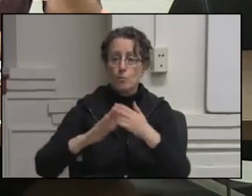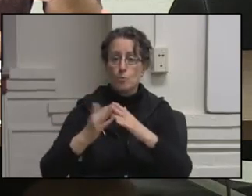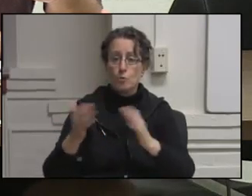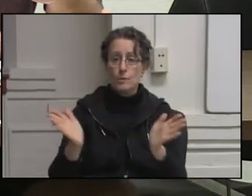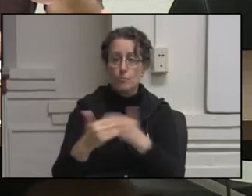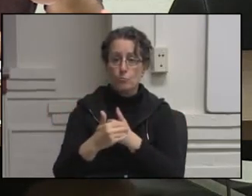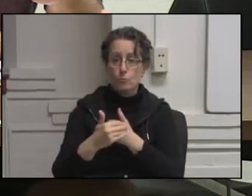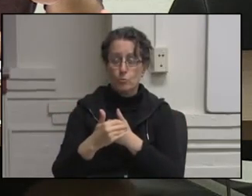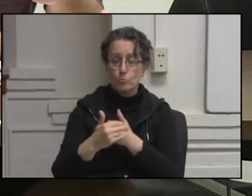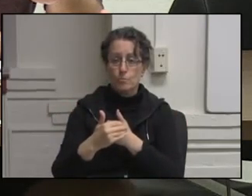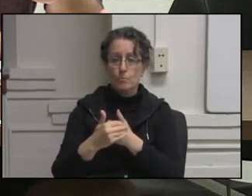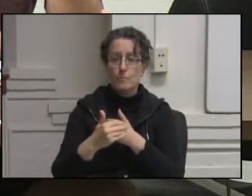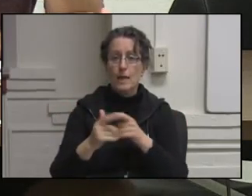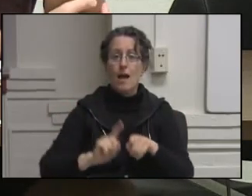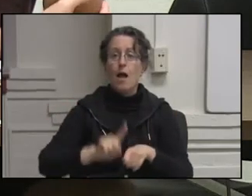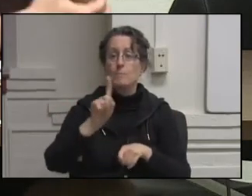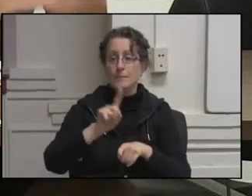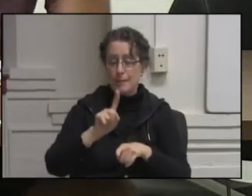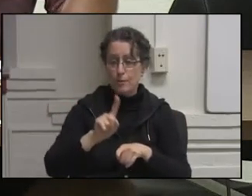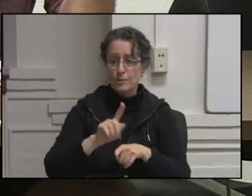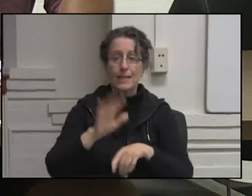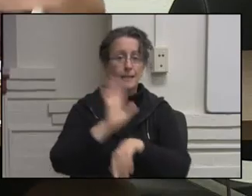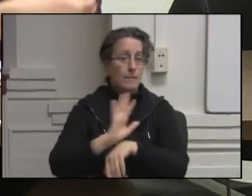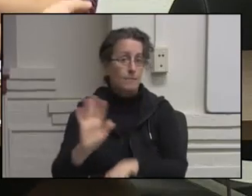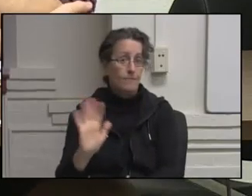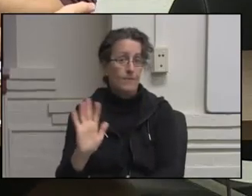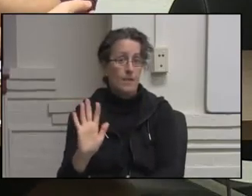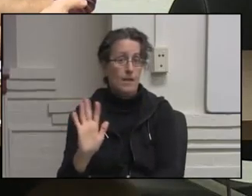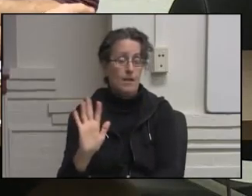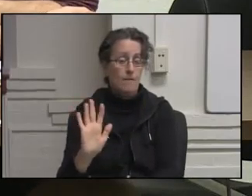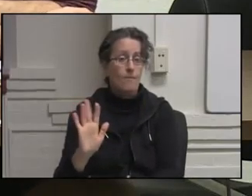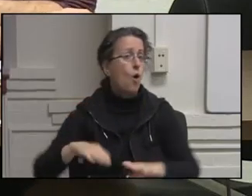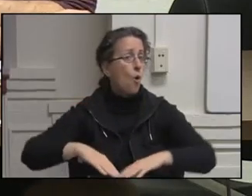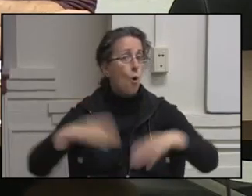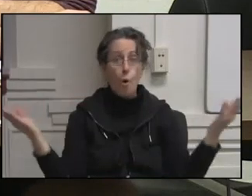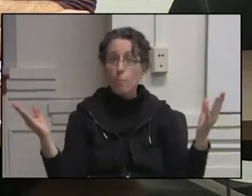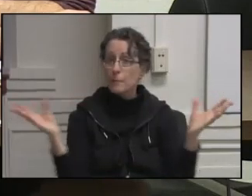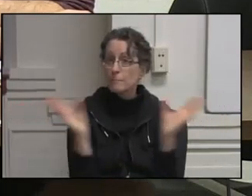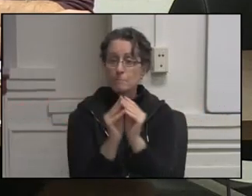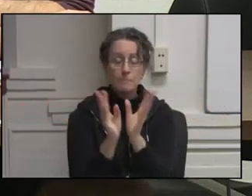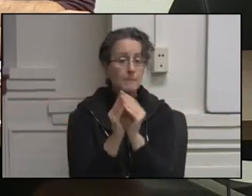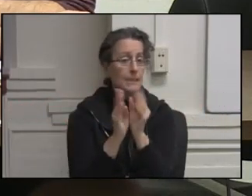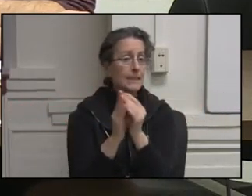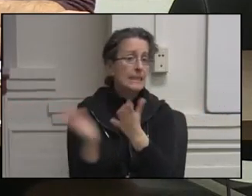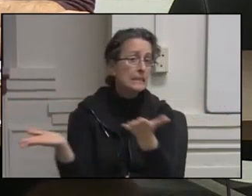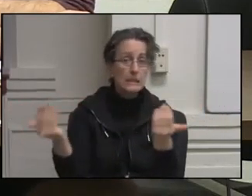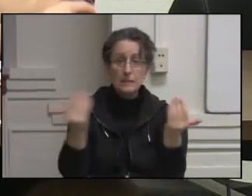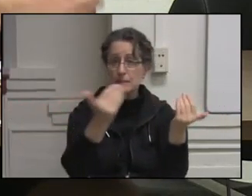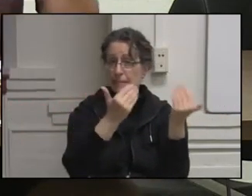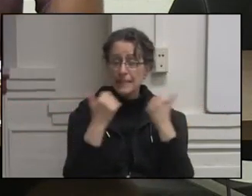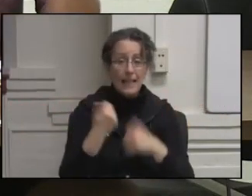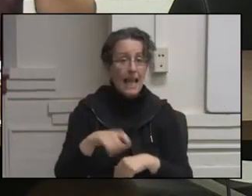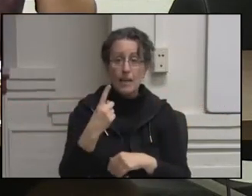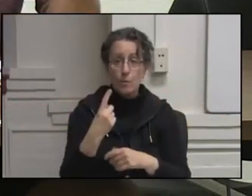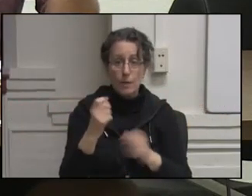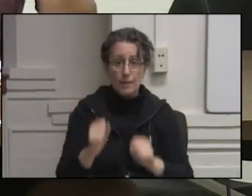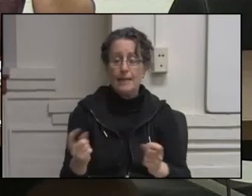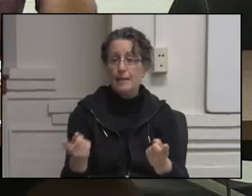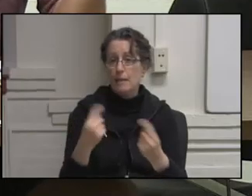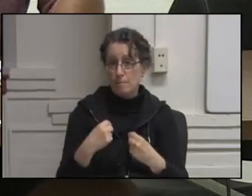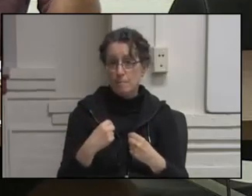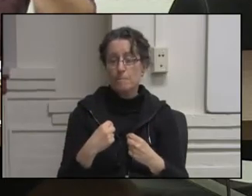p.m. And people are, you know, it's an open meeting. Everyone's welcome to come. We welcome the participation. But also,